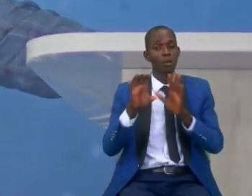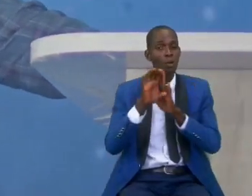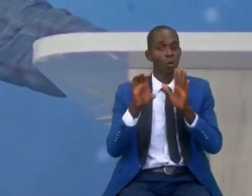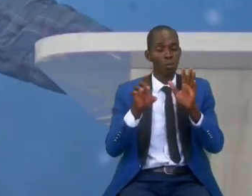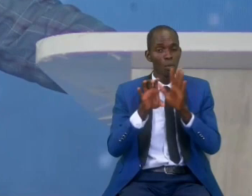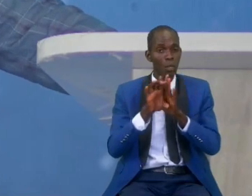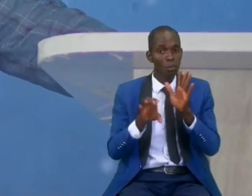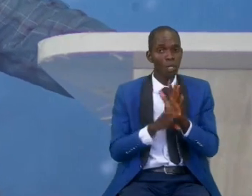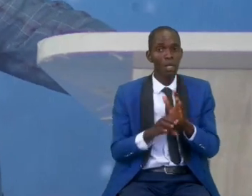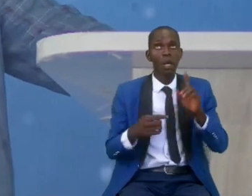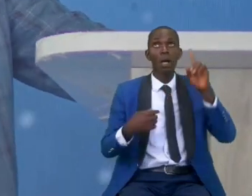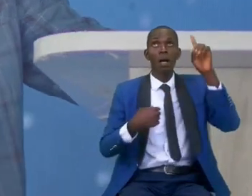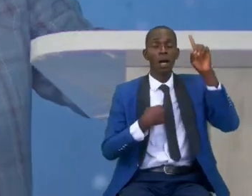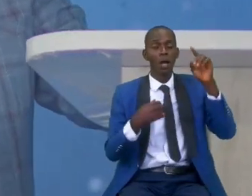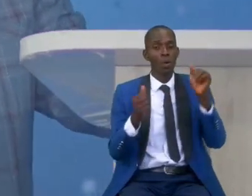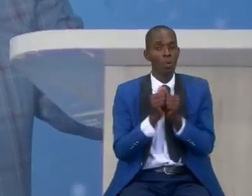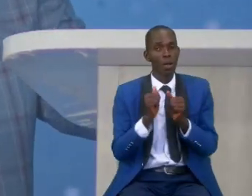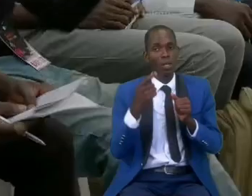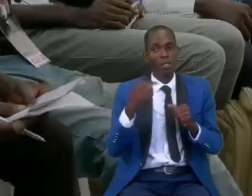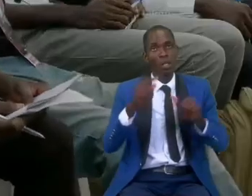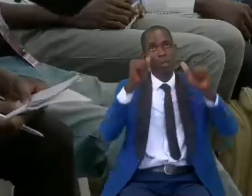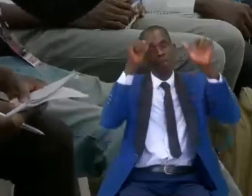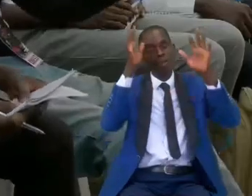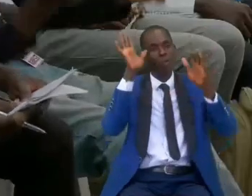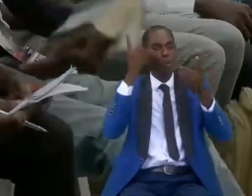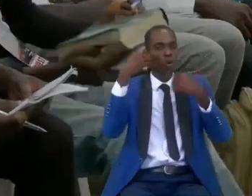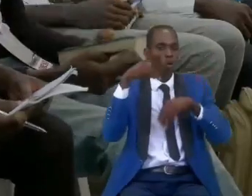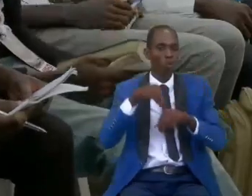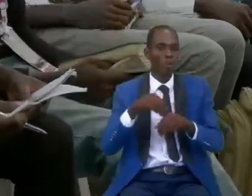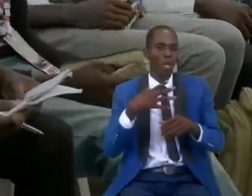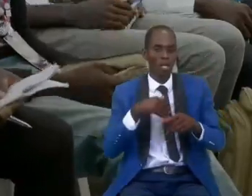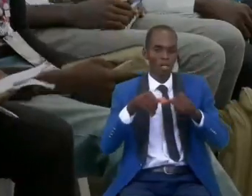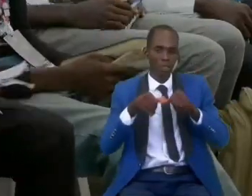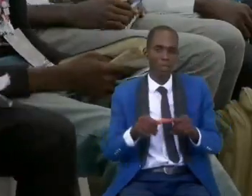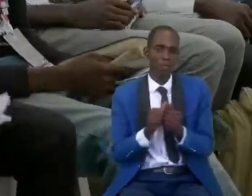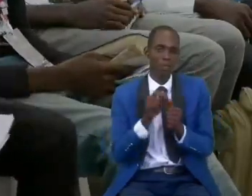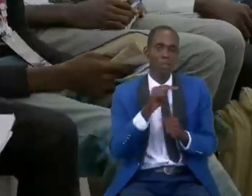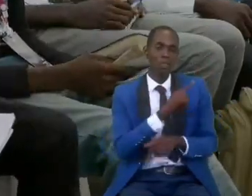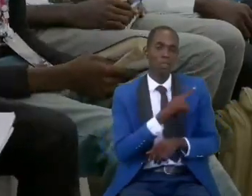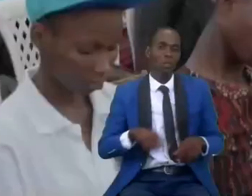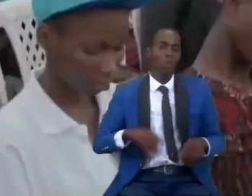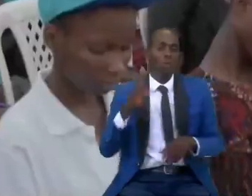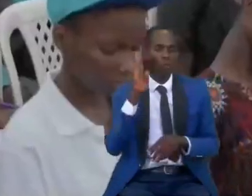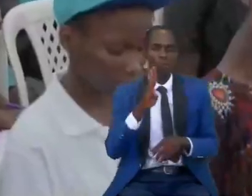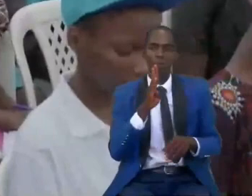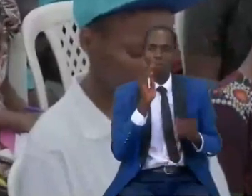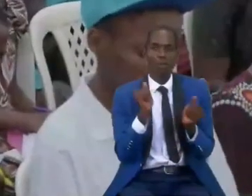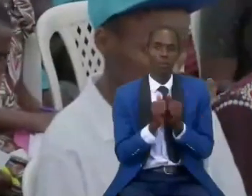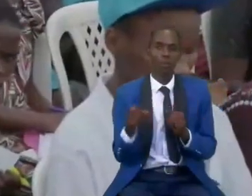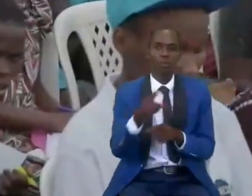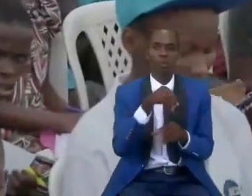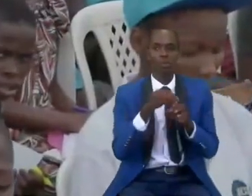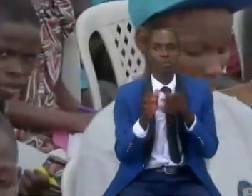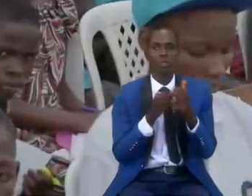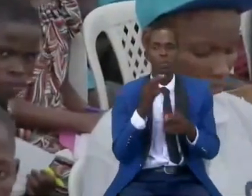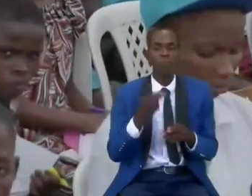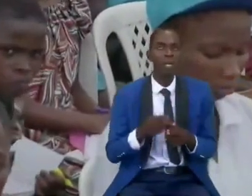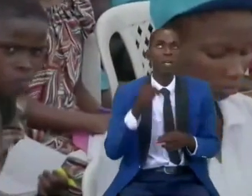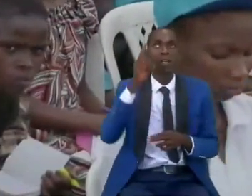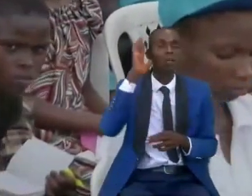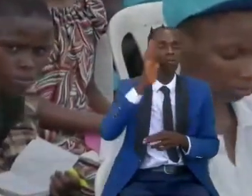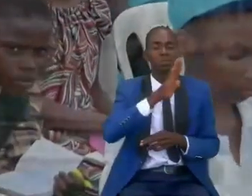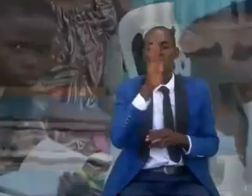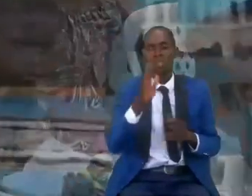him. The Lord will dwell with you. He will never leave you. He'll never forsake you. Anytime you go through